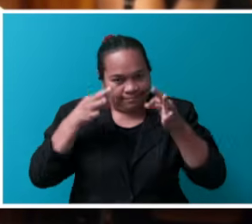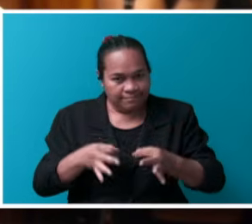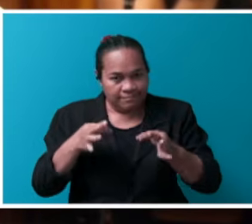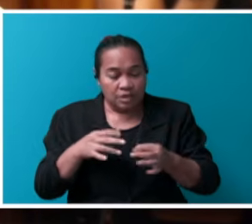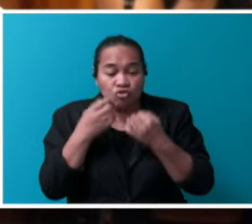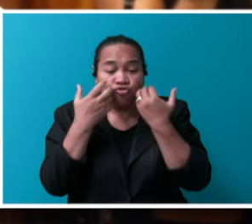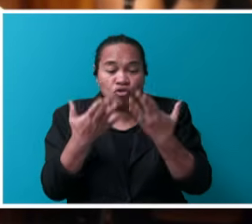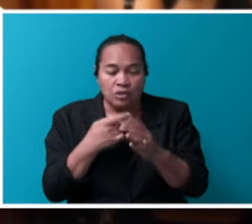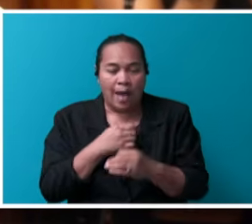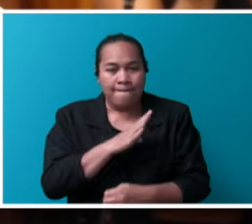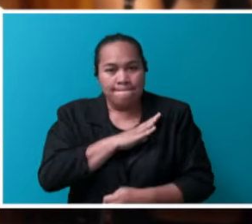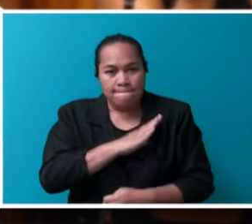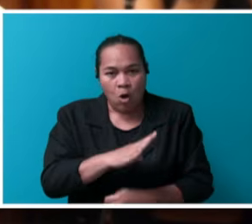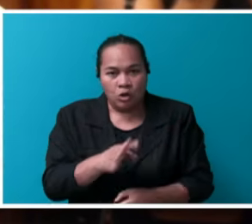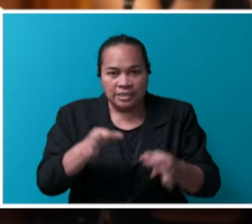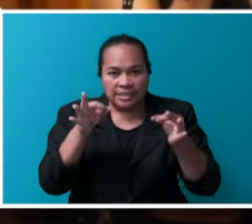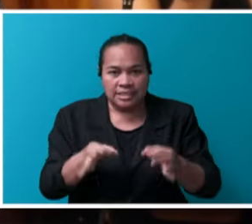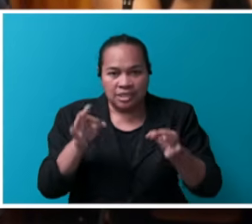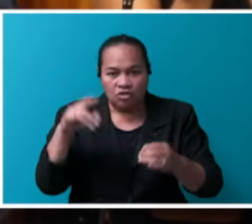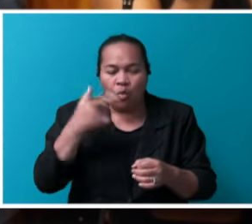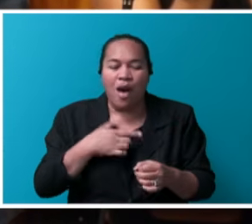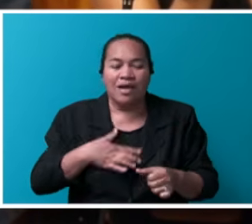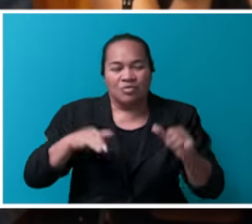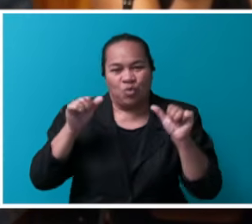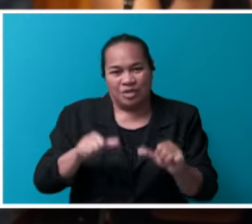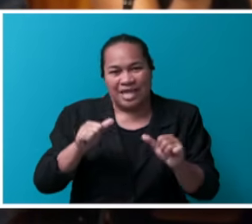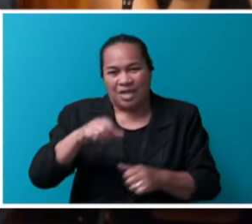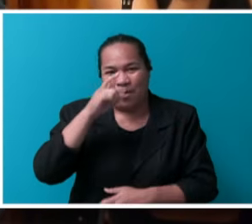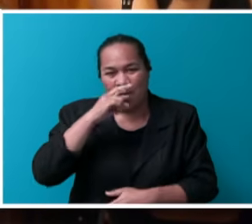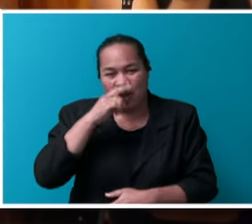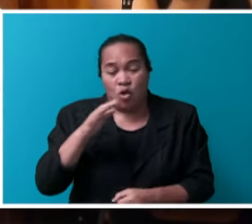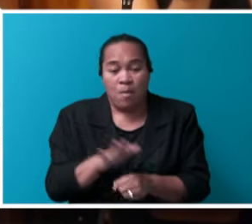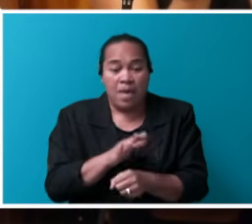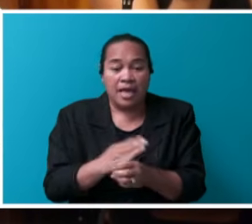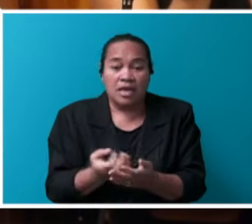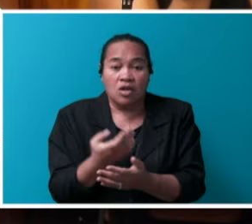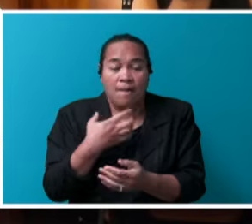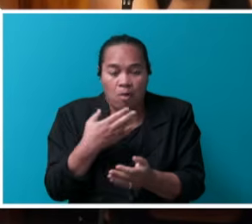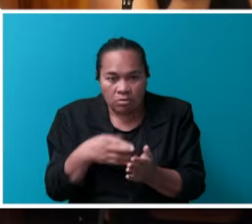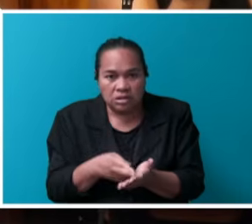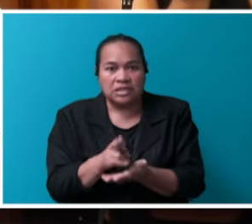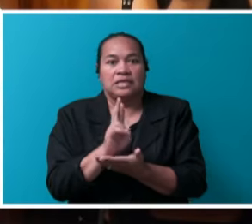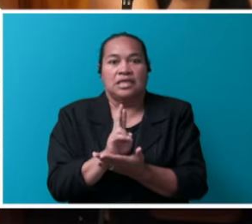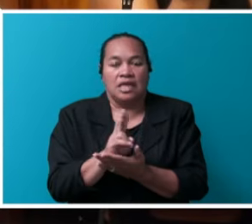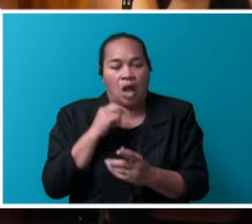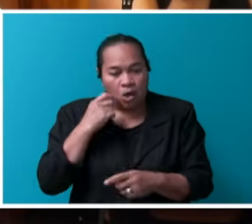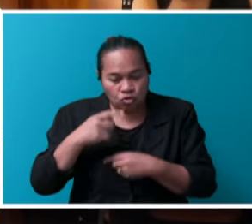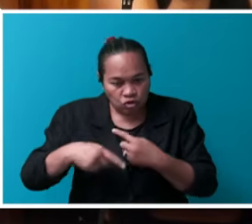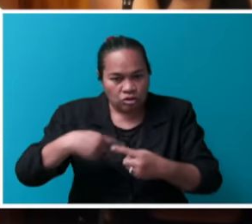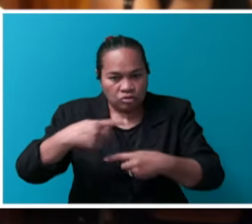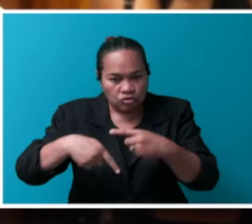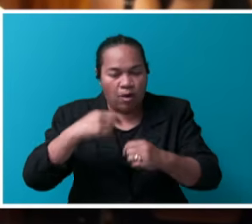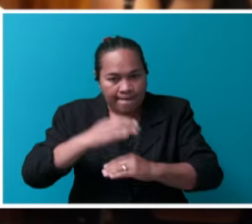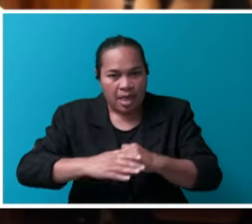reflects the bold decisions we are making today to protect our people, make our economy more resilient, and continue to build our